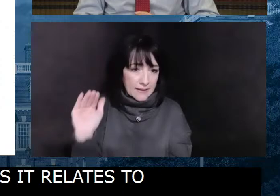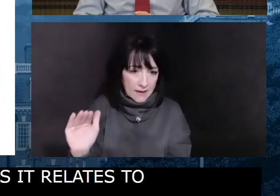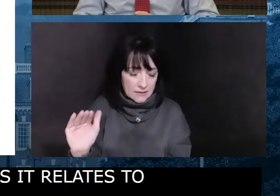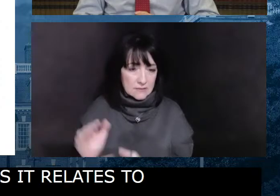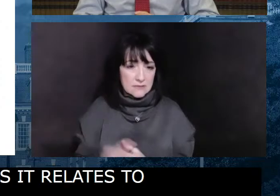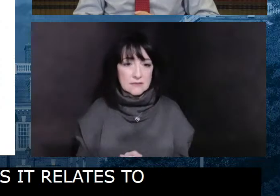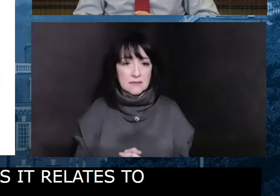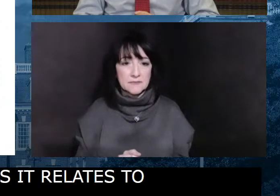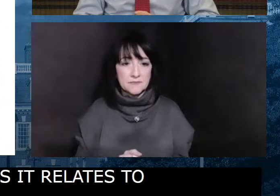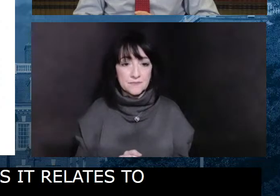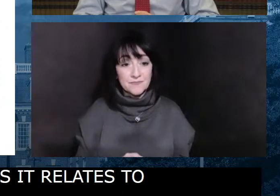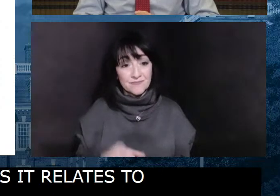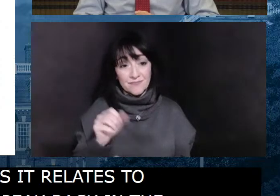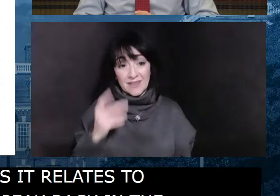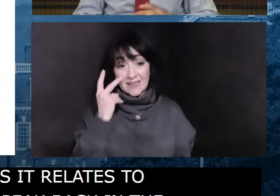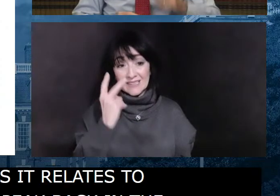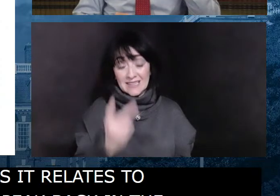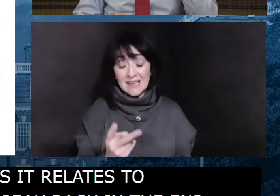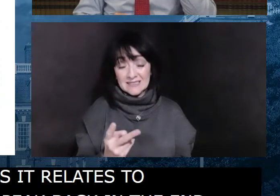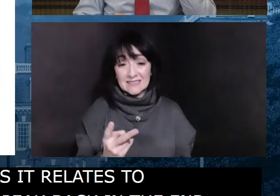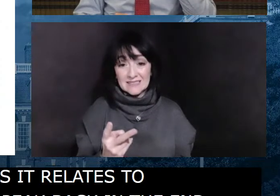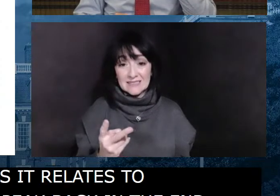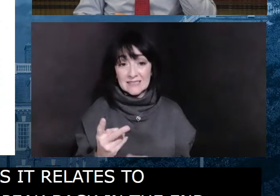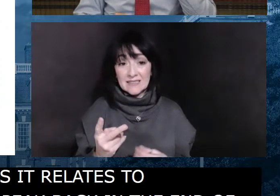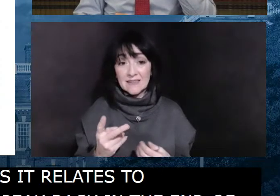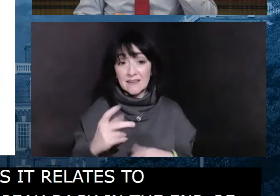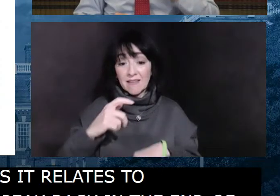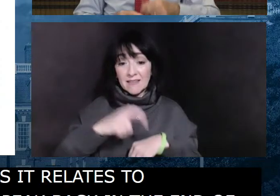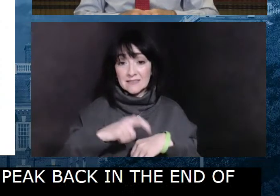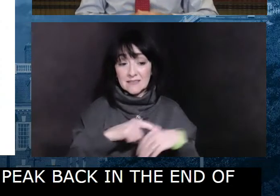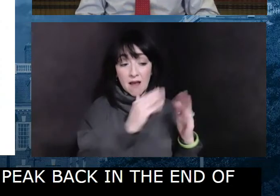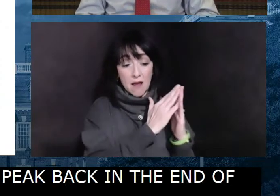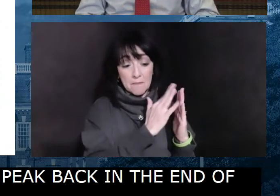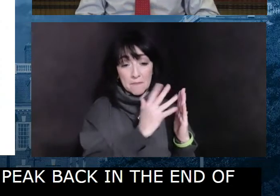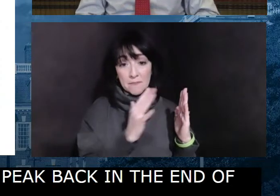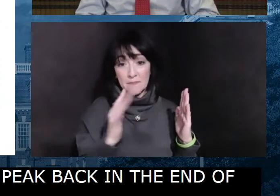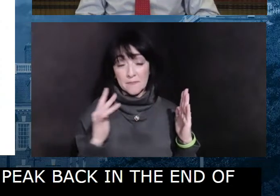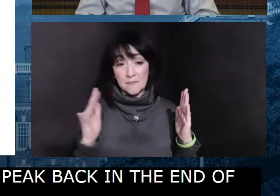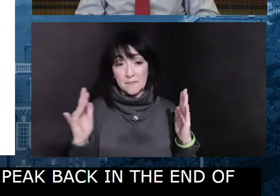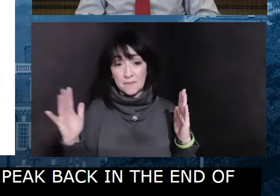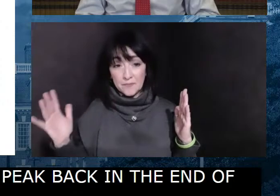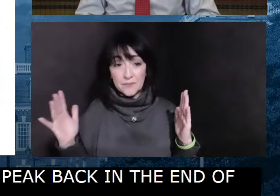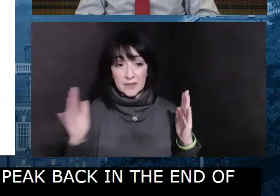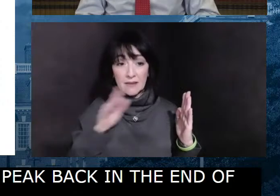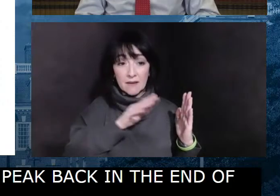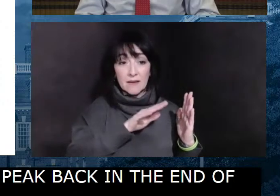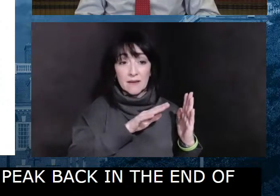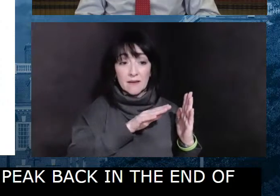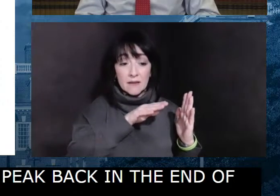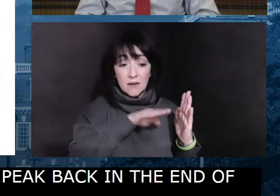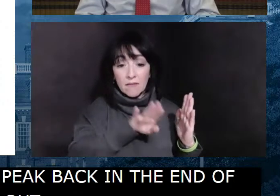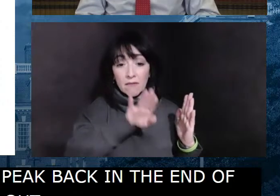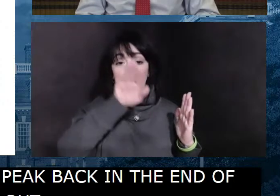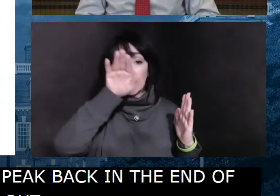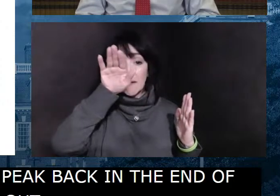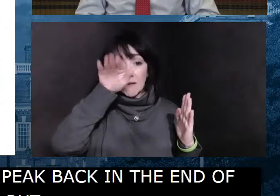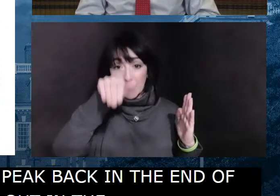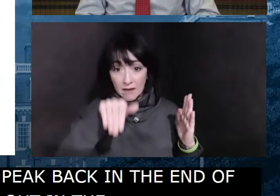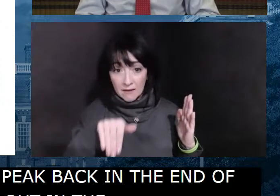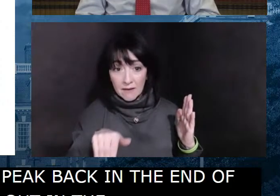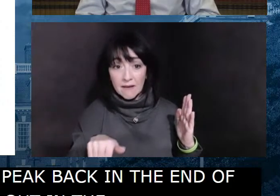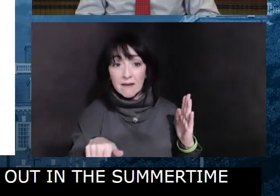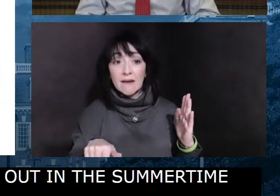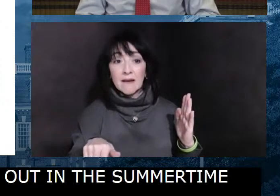May, and then the flattening out during the summertime in August and September, which is when our hospitalization number was at